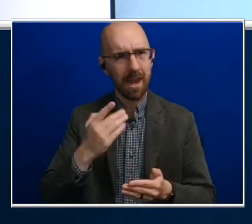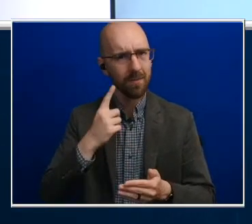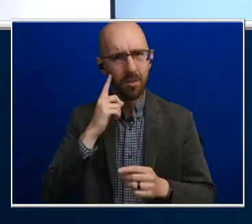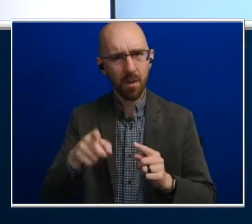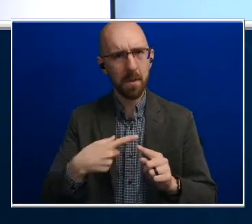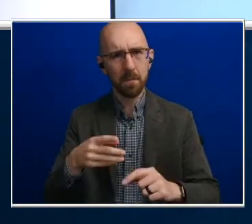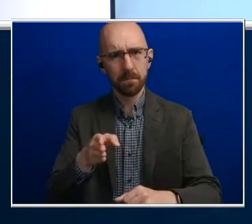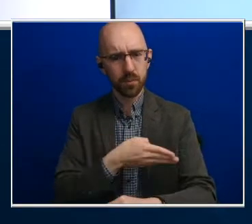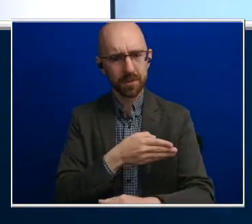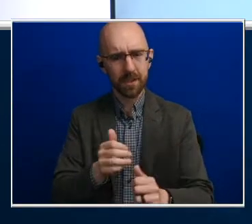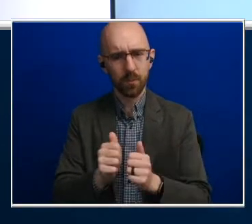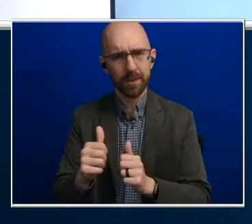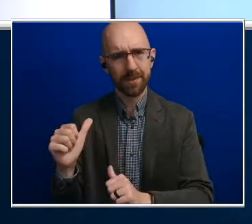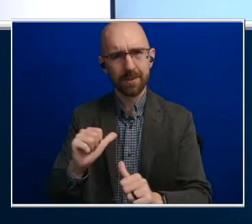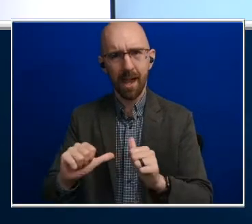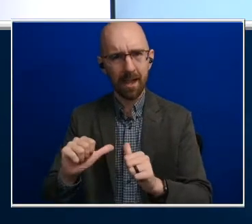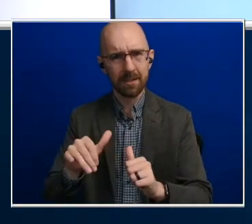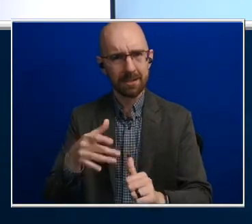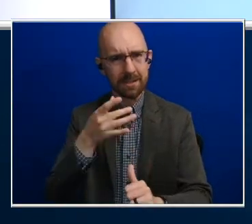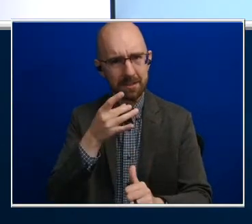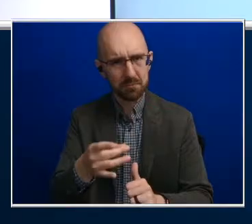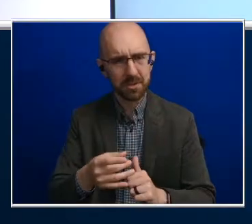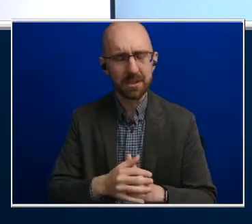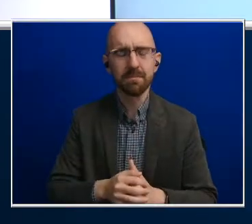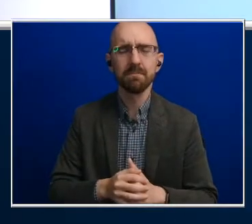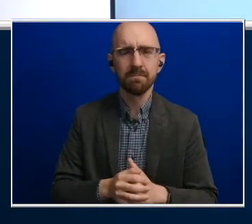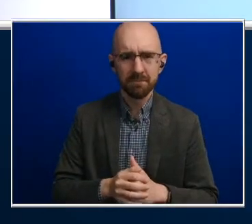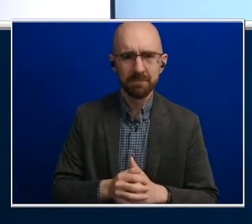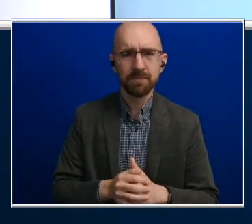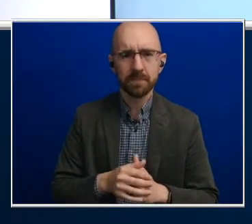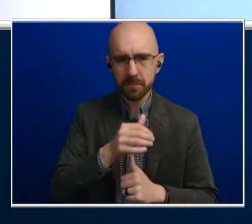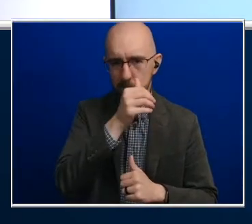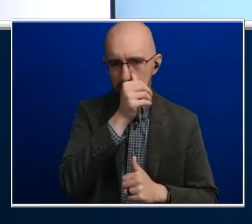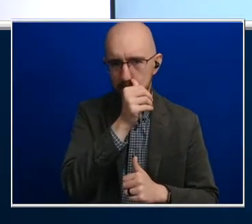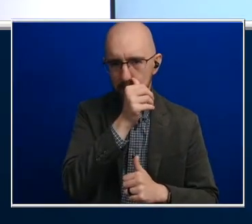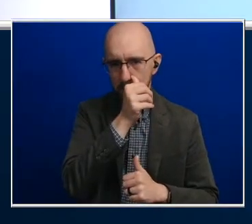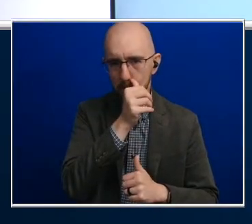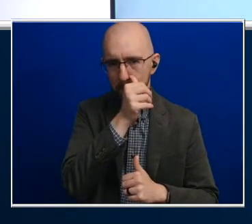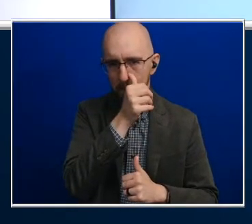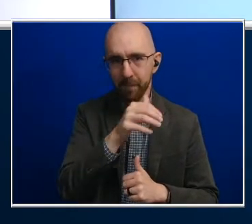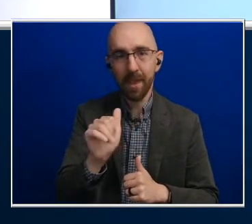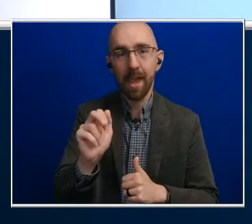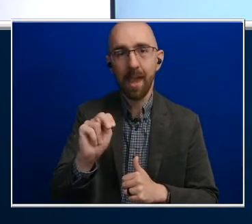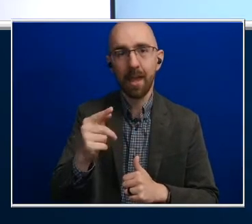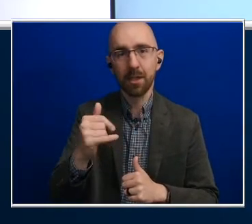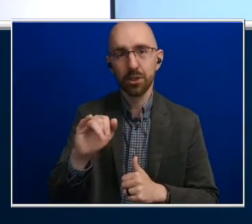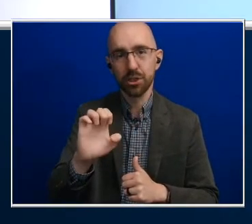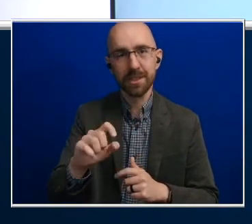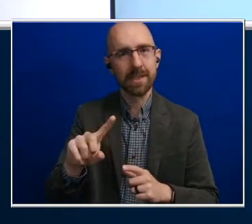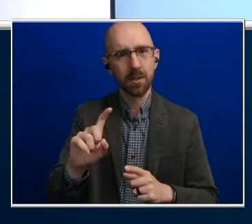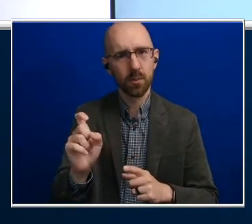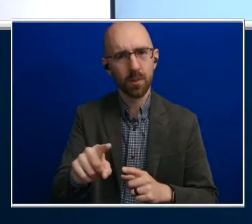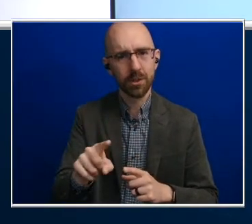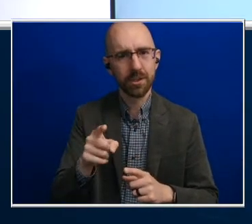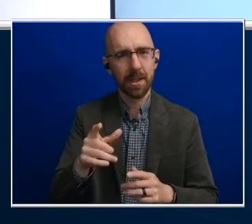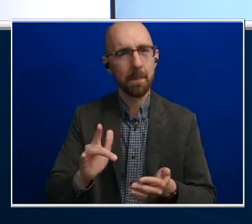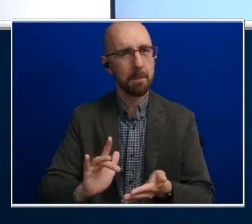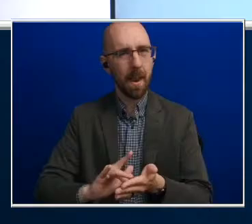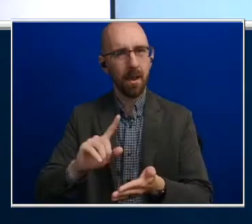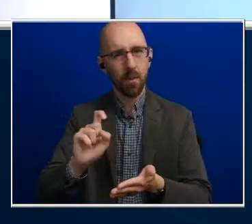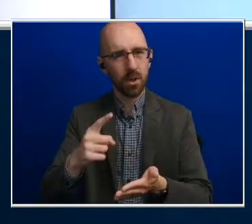science. Very interesting. And Angie has a question. This is a medical question for Dr.